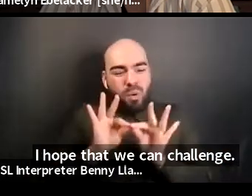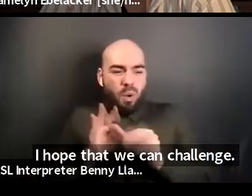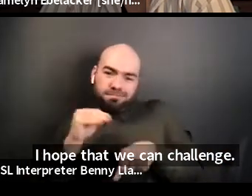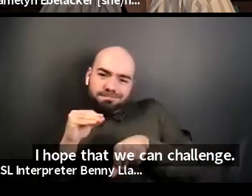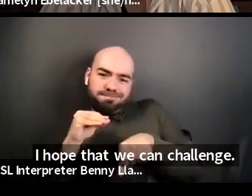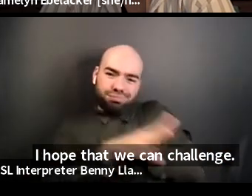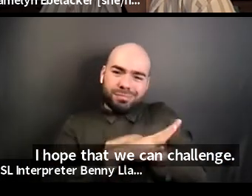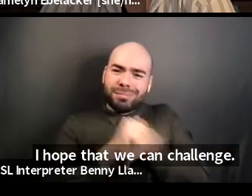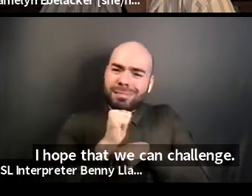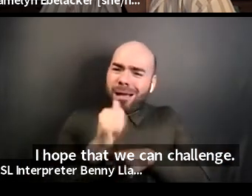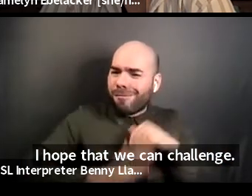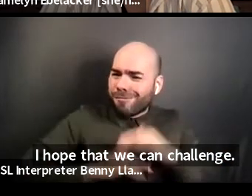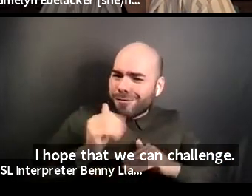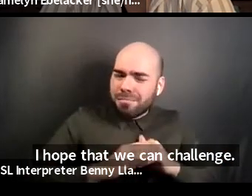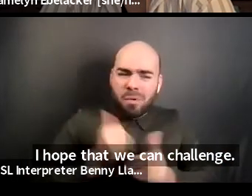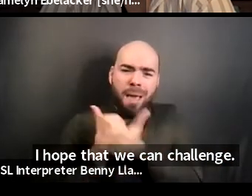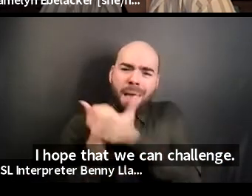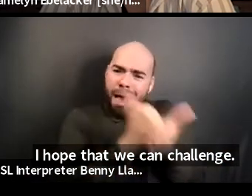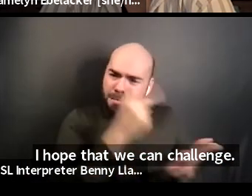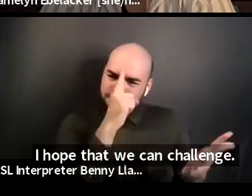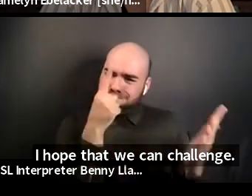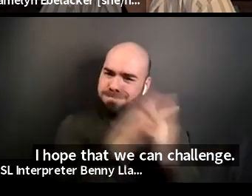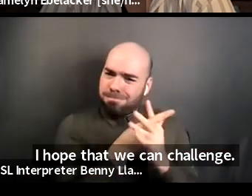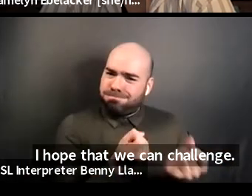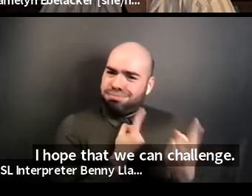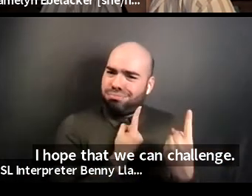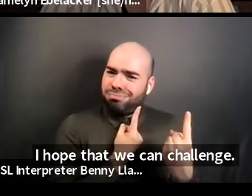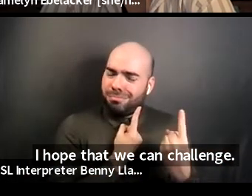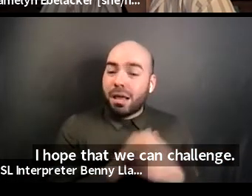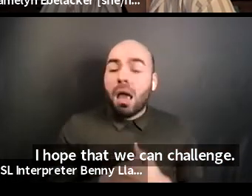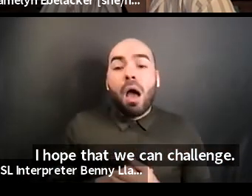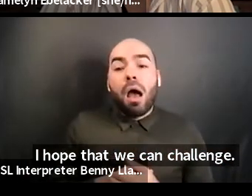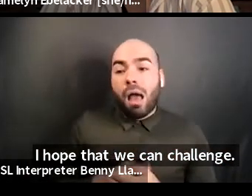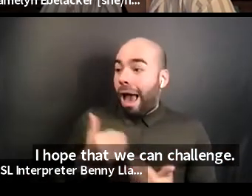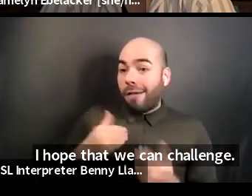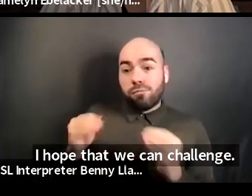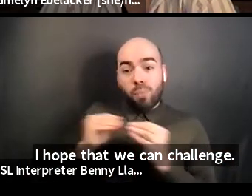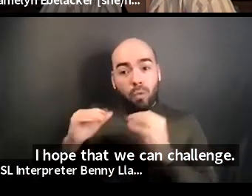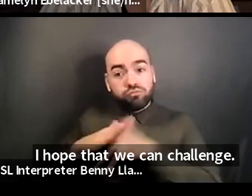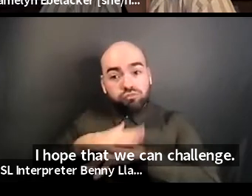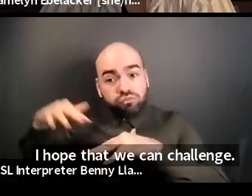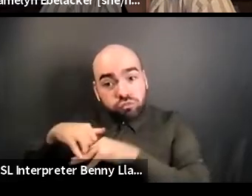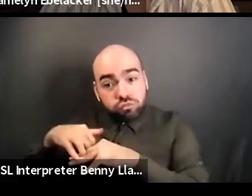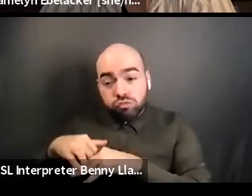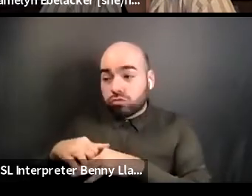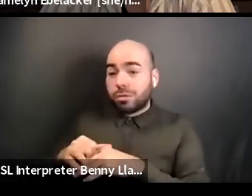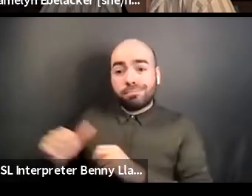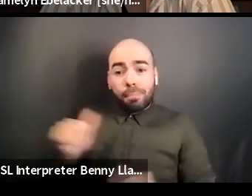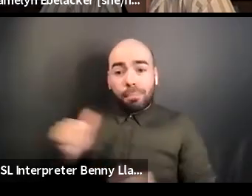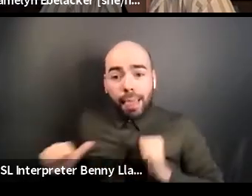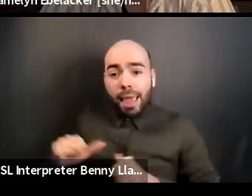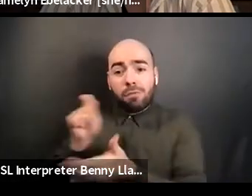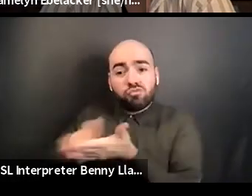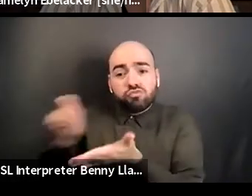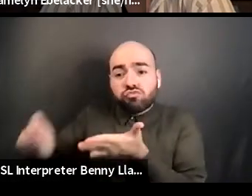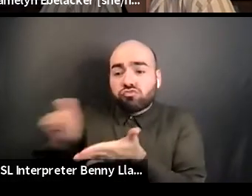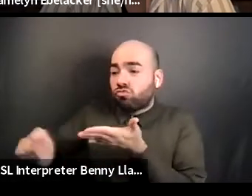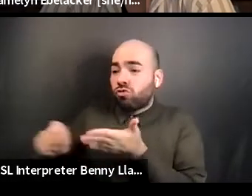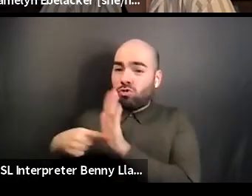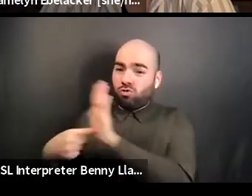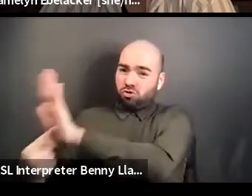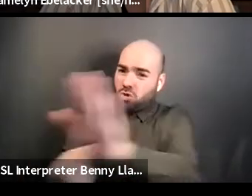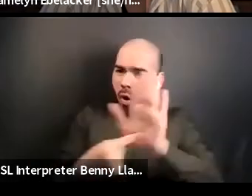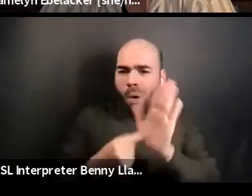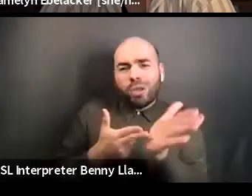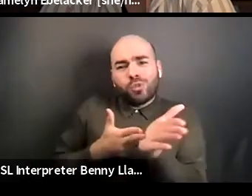very soon about producing these Indigenous works that talk about our truths, ourselves, by us. Because also